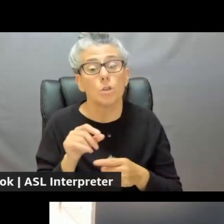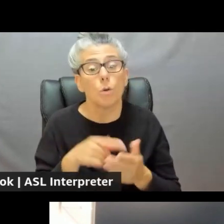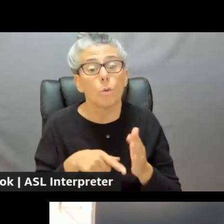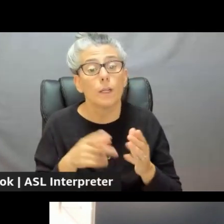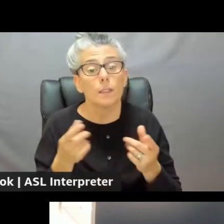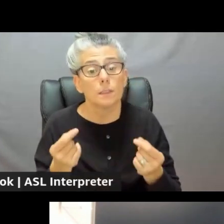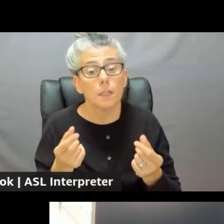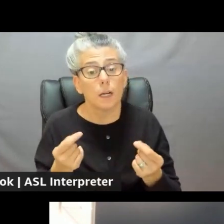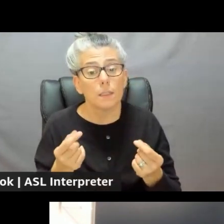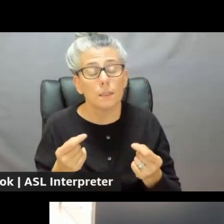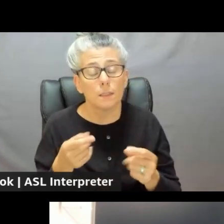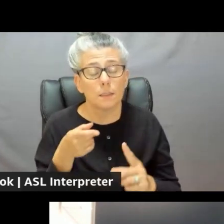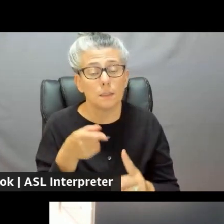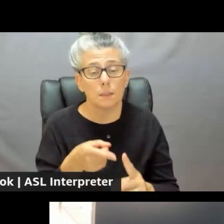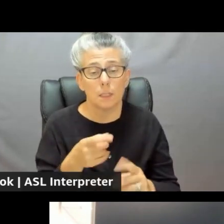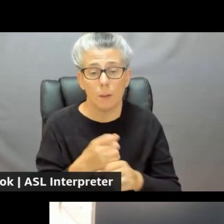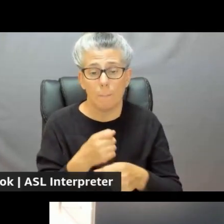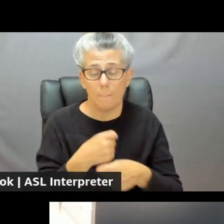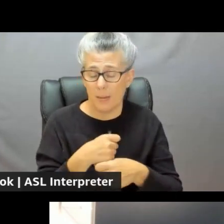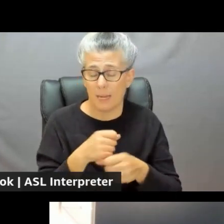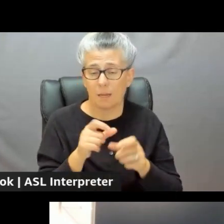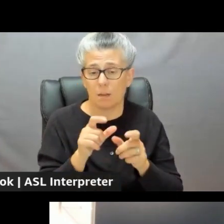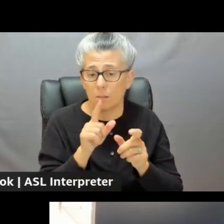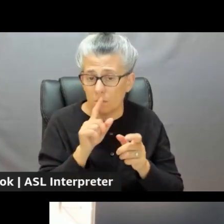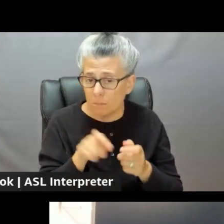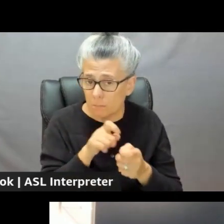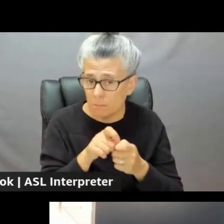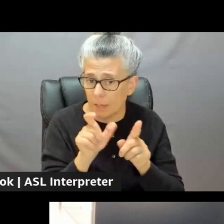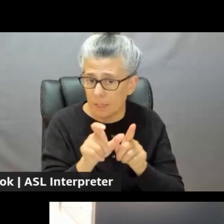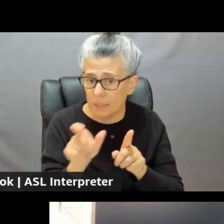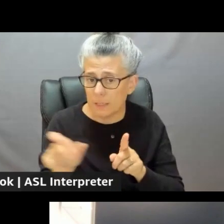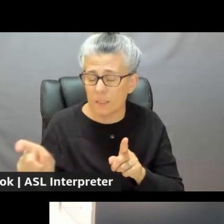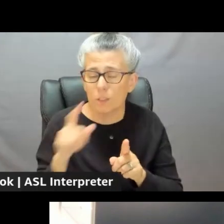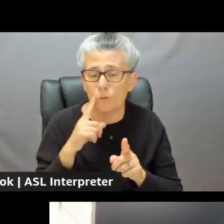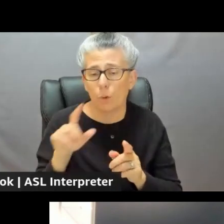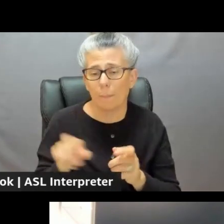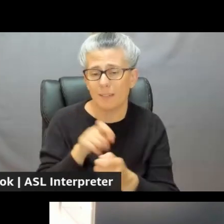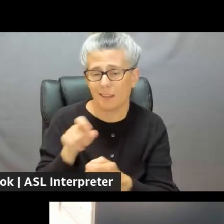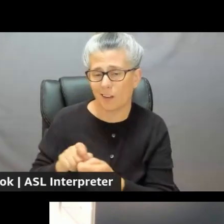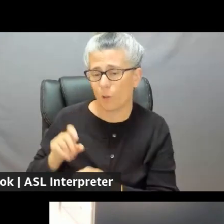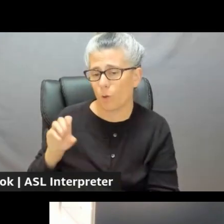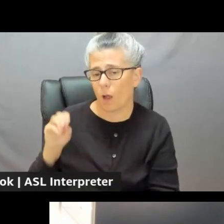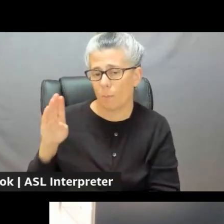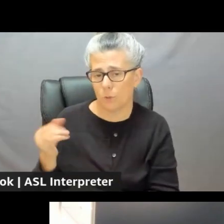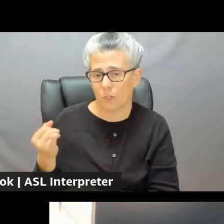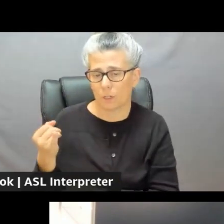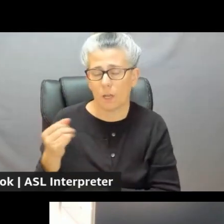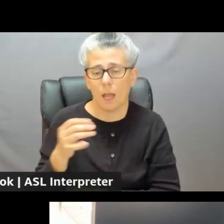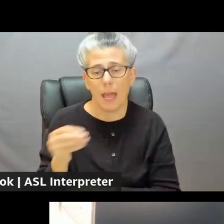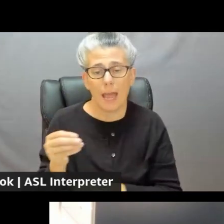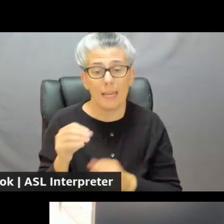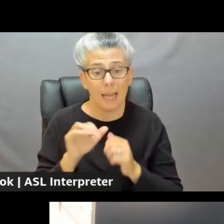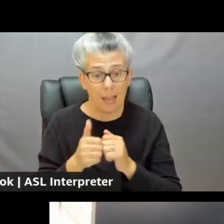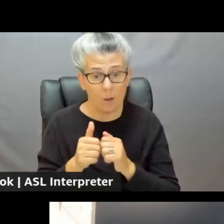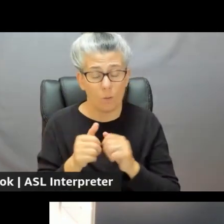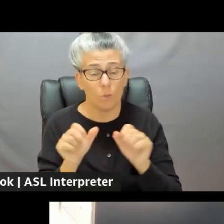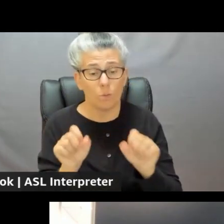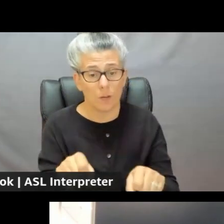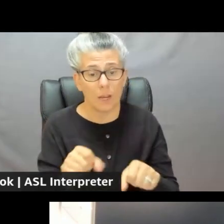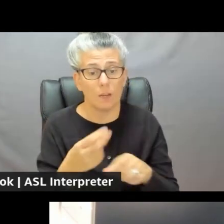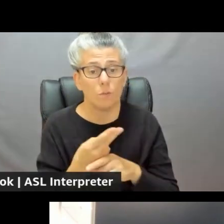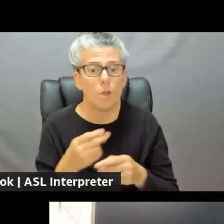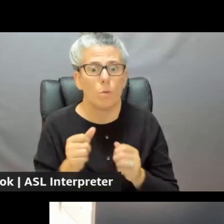allows you to create multiple instances of a particular object, right? And it allows you to do it with like the minimal lines of